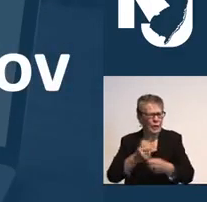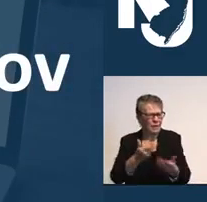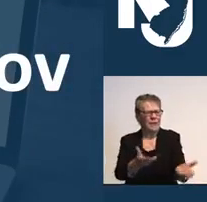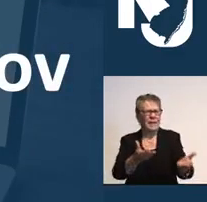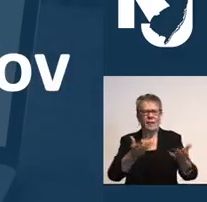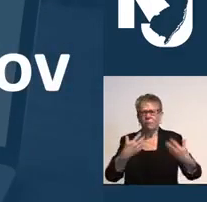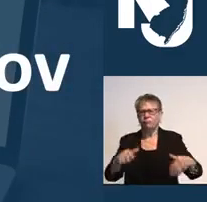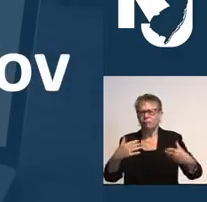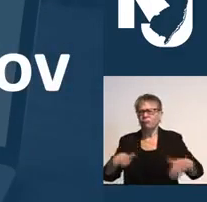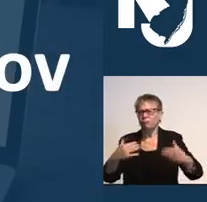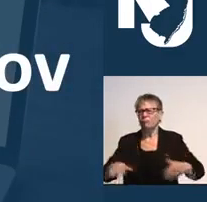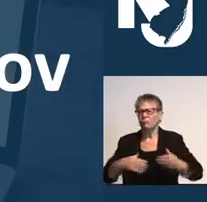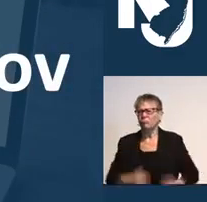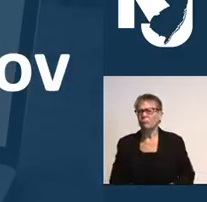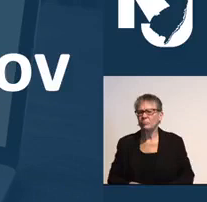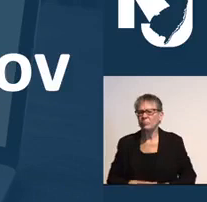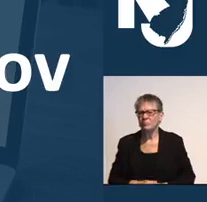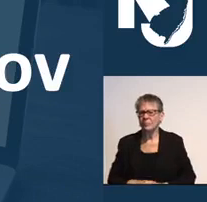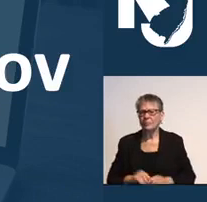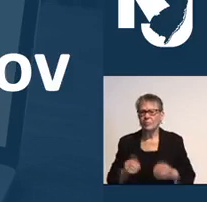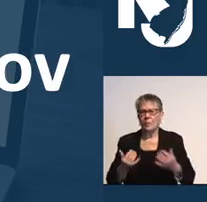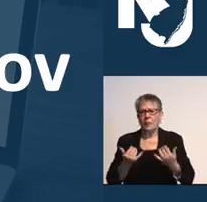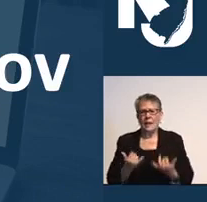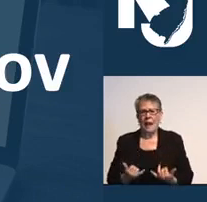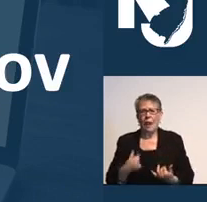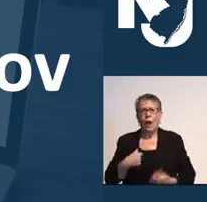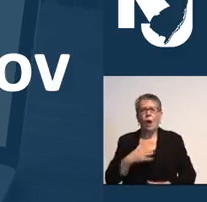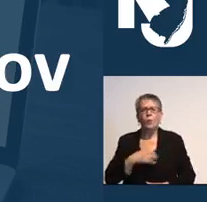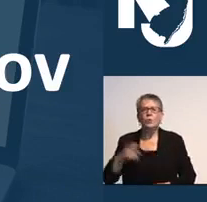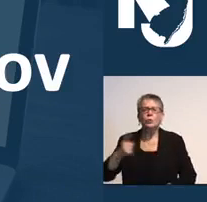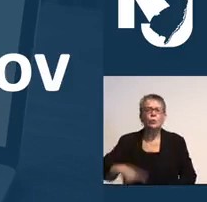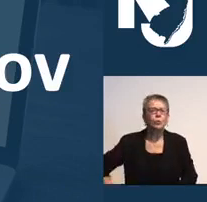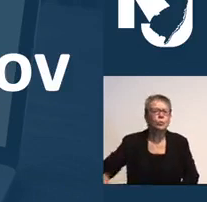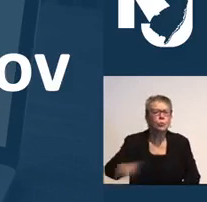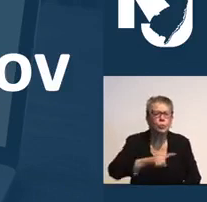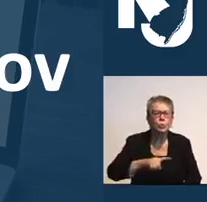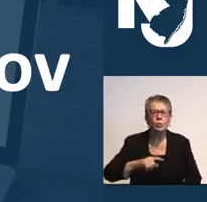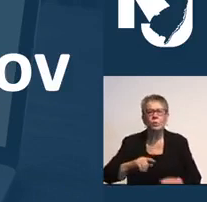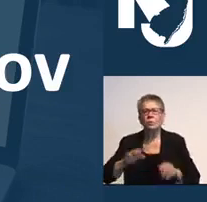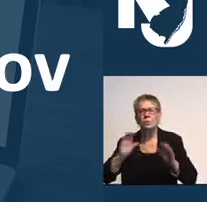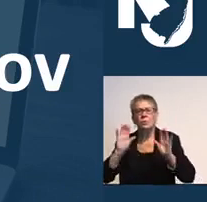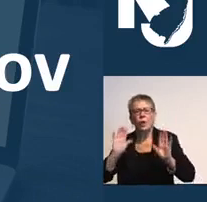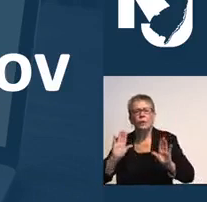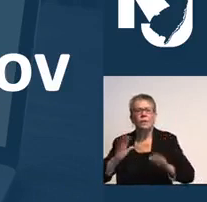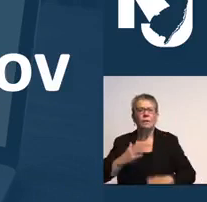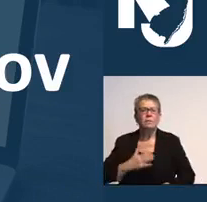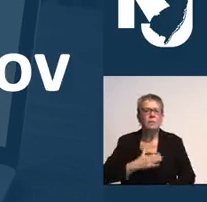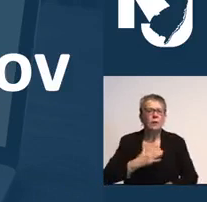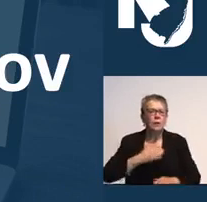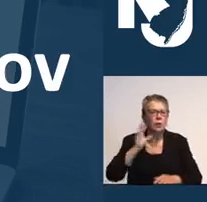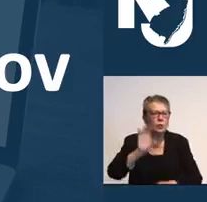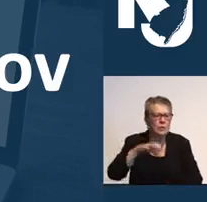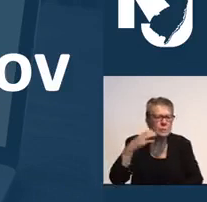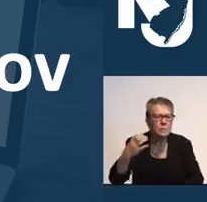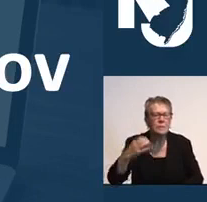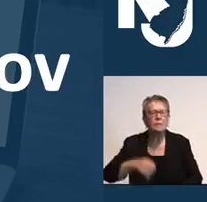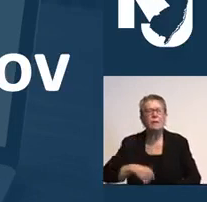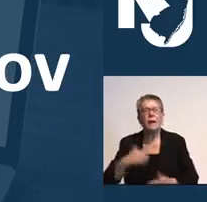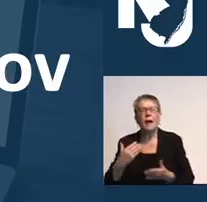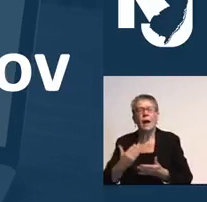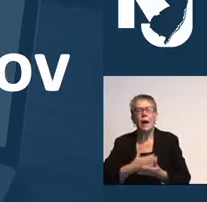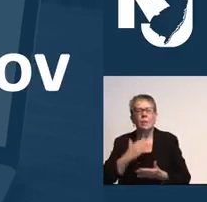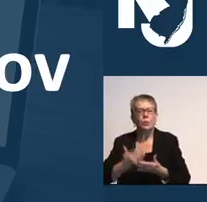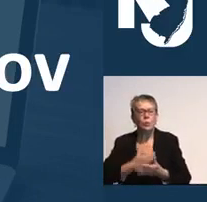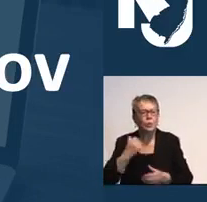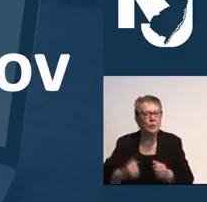who's celebrating this upcoming weekend a Merry, Merry Christmas. Please celebrate it safely, responsibly. Get tested